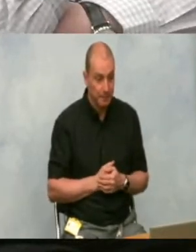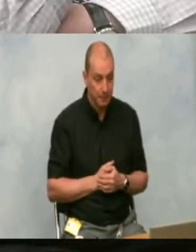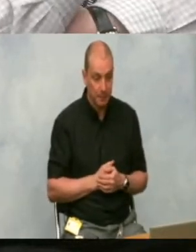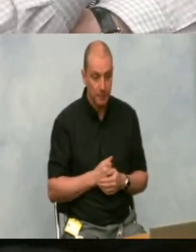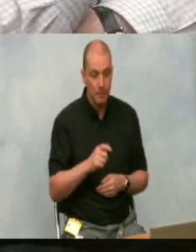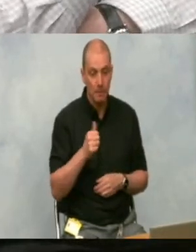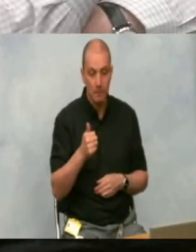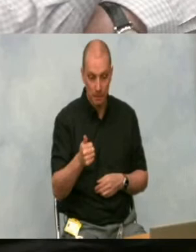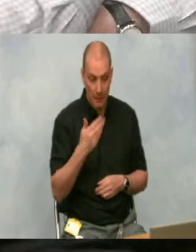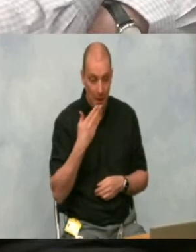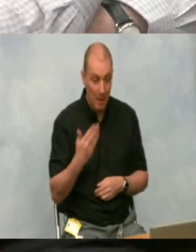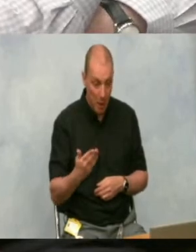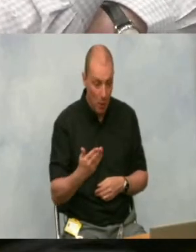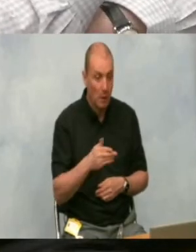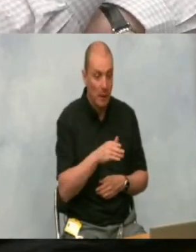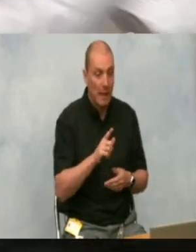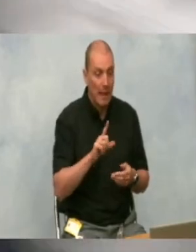in.